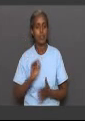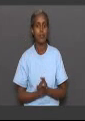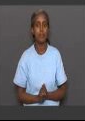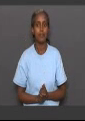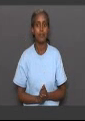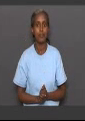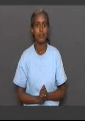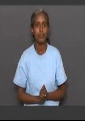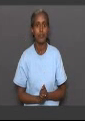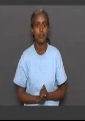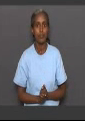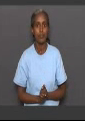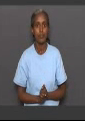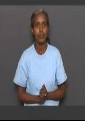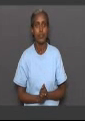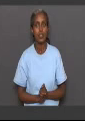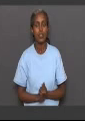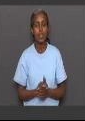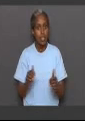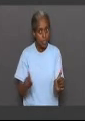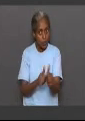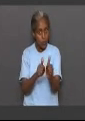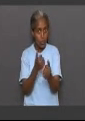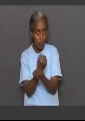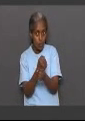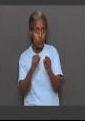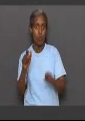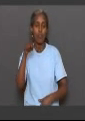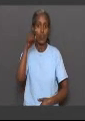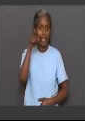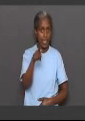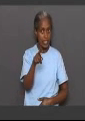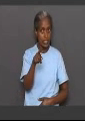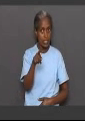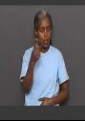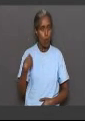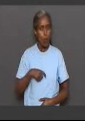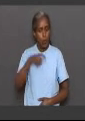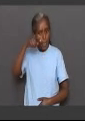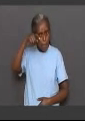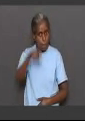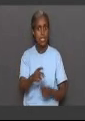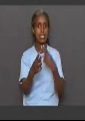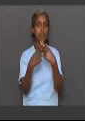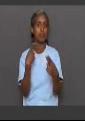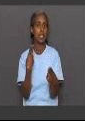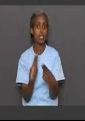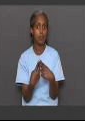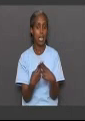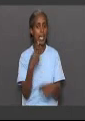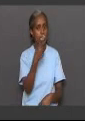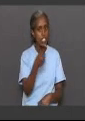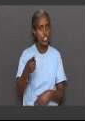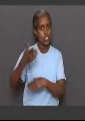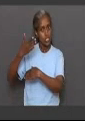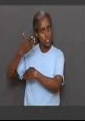0.4067. In order to solve for x, we must multiply